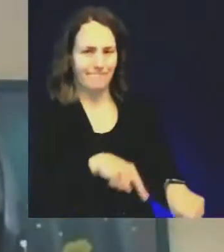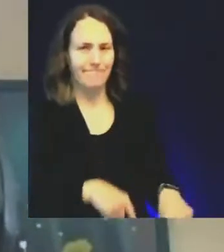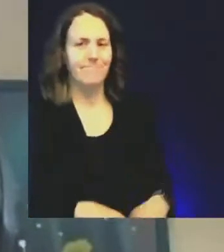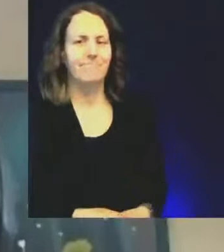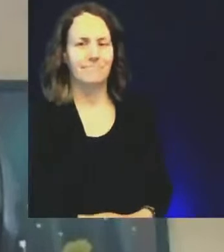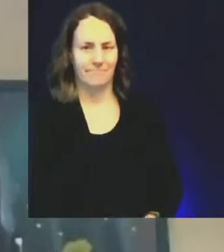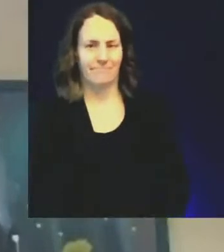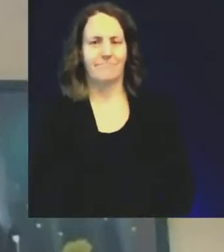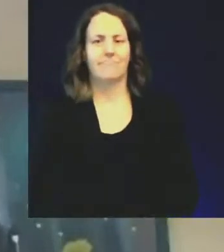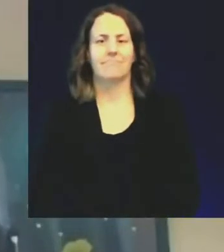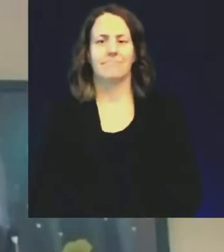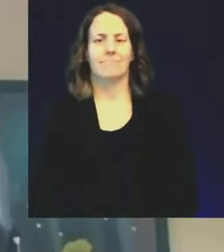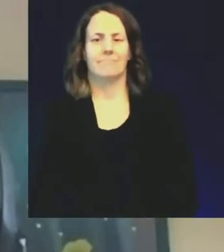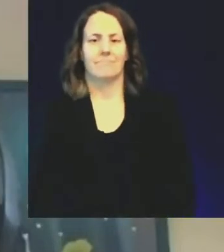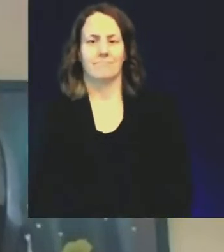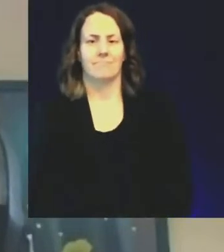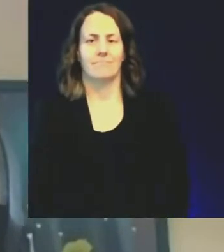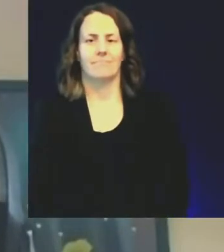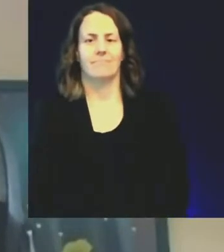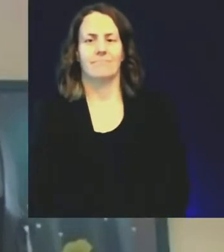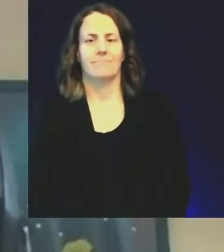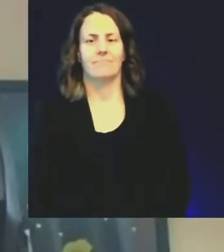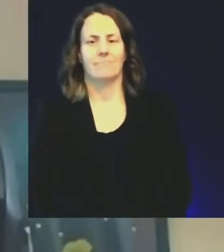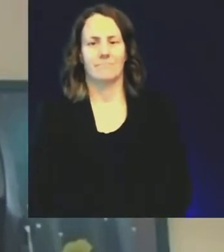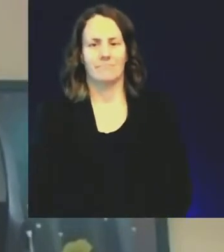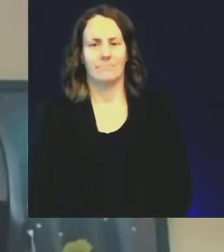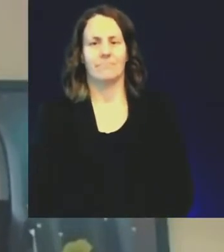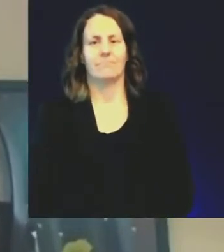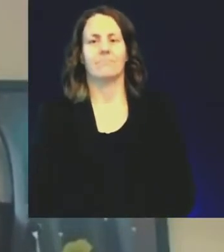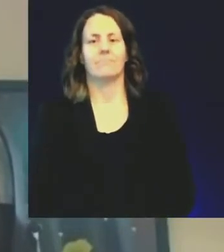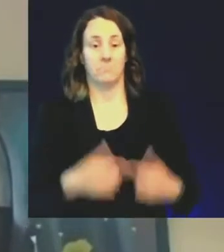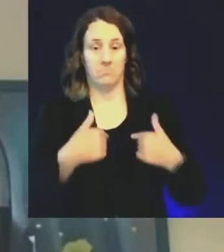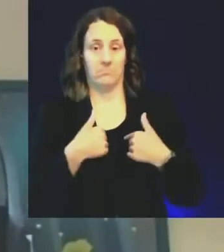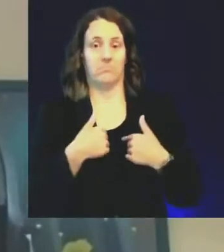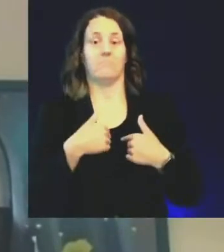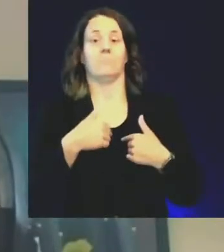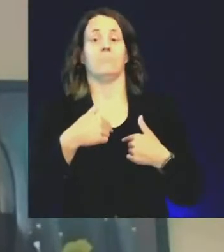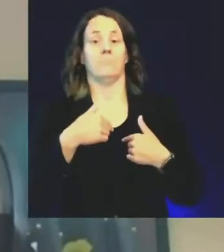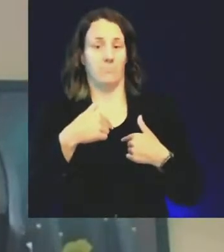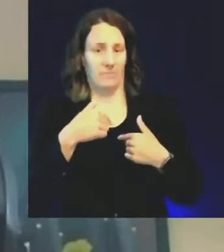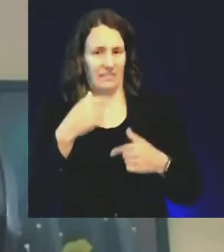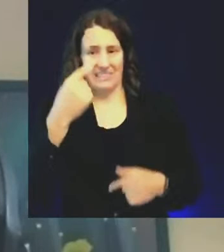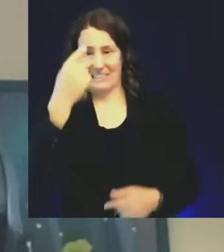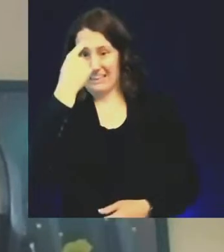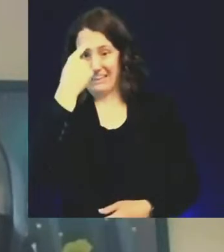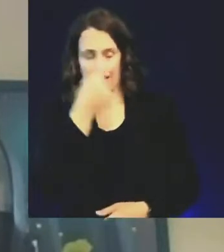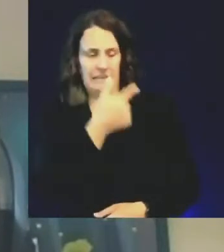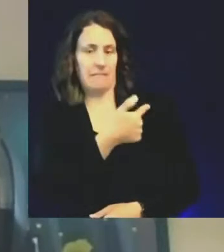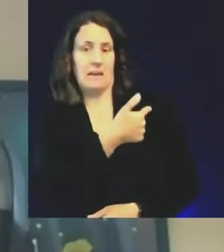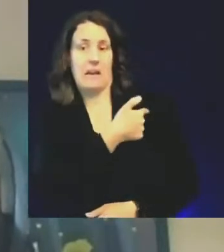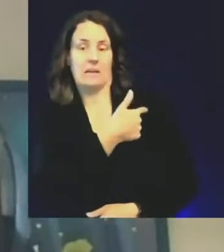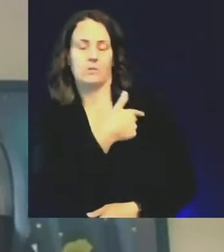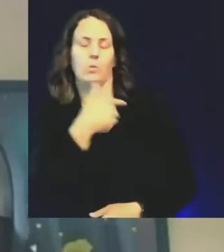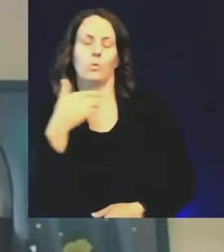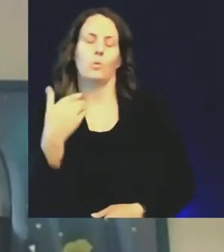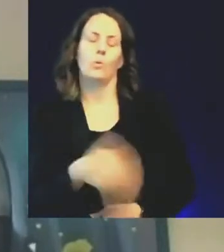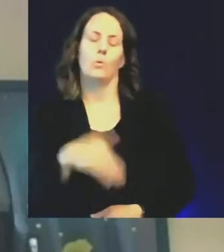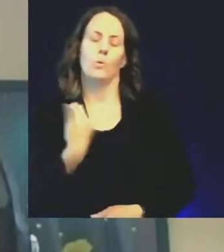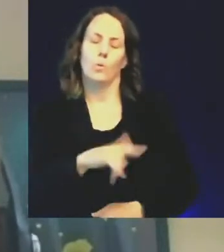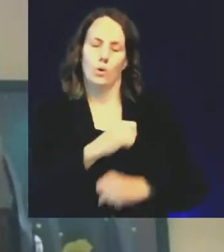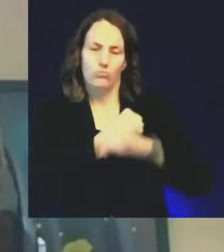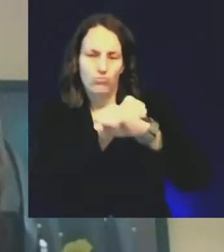great faith in the power of that vaccine to protect me. I know that these are highly